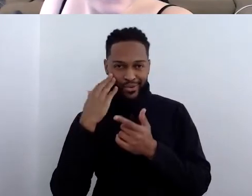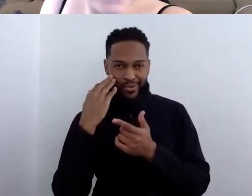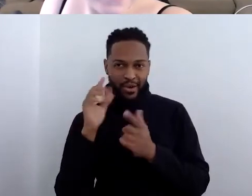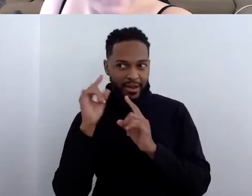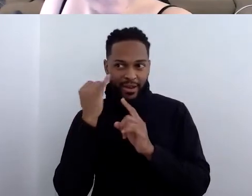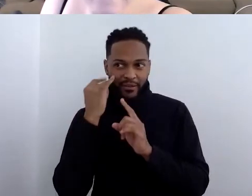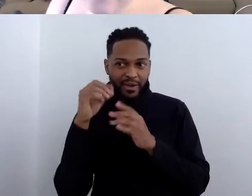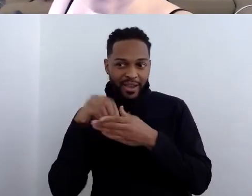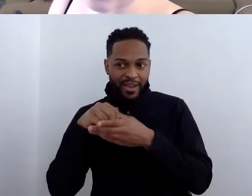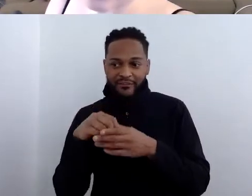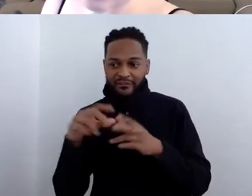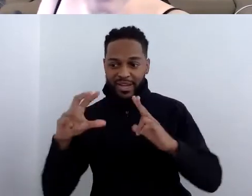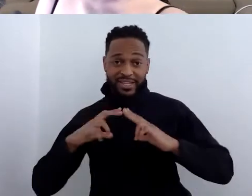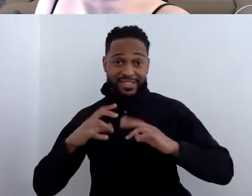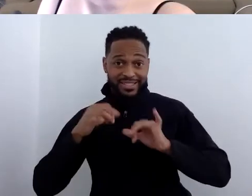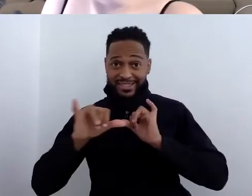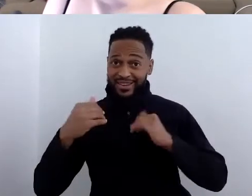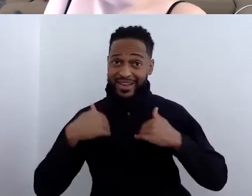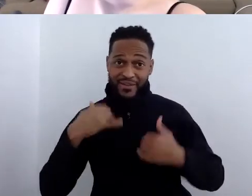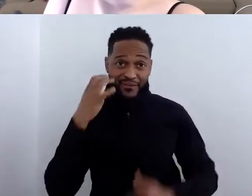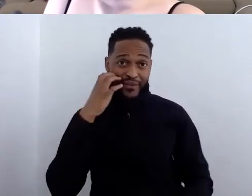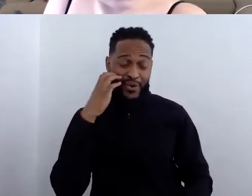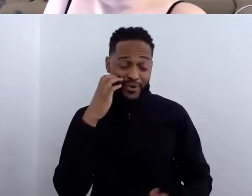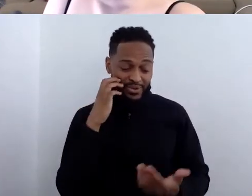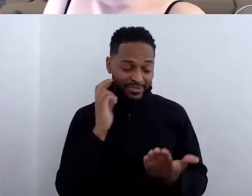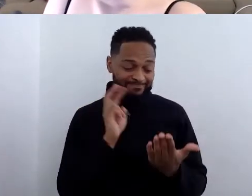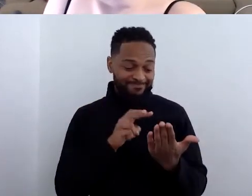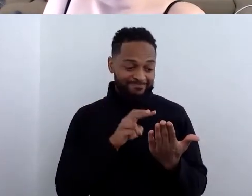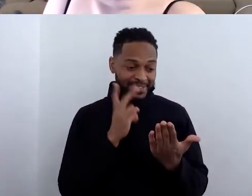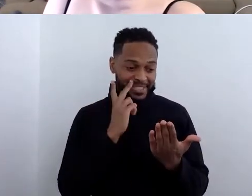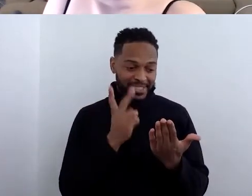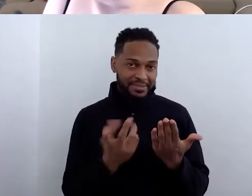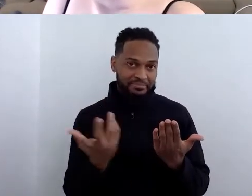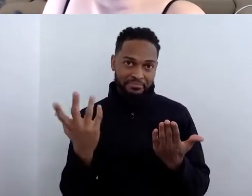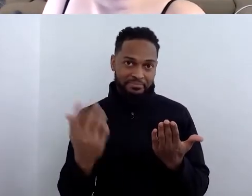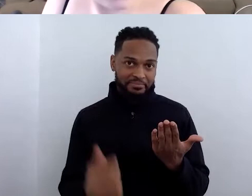We have another question, but I wanted to say that, you know,